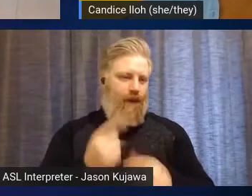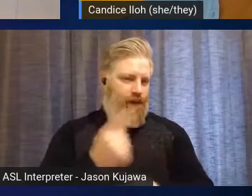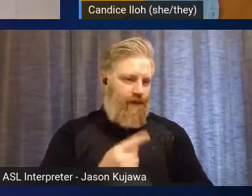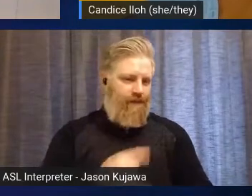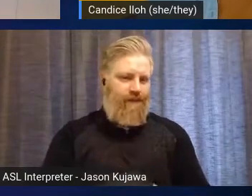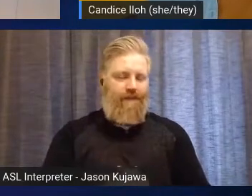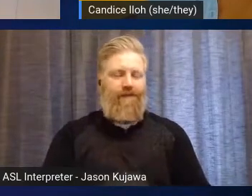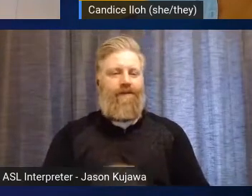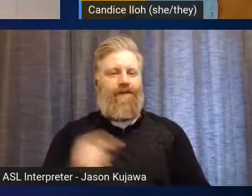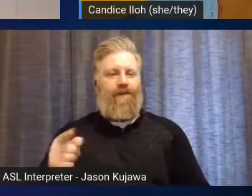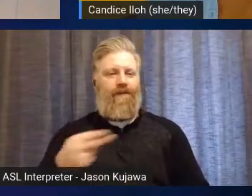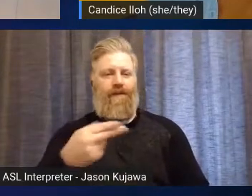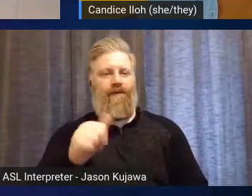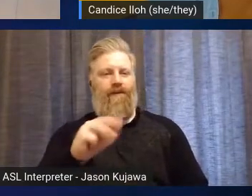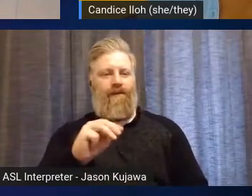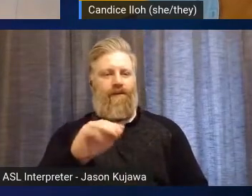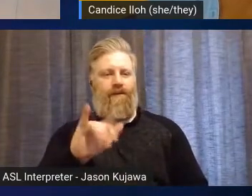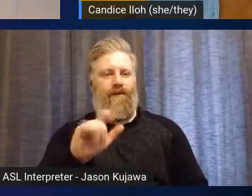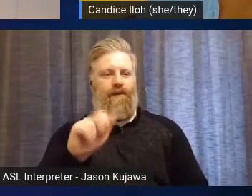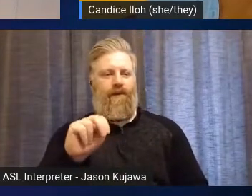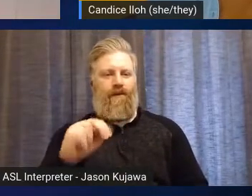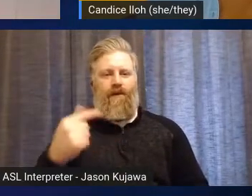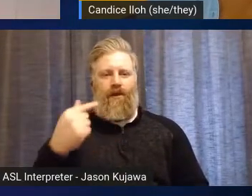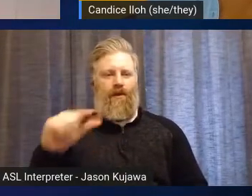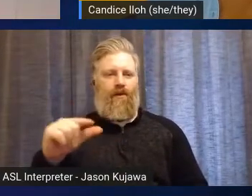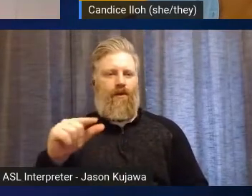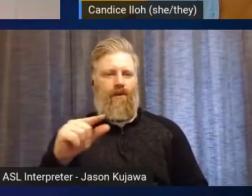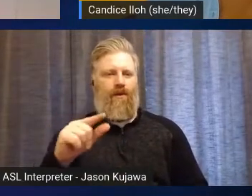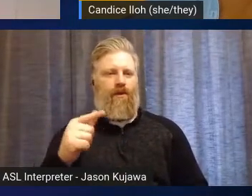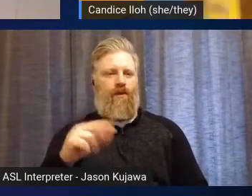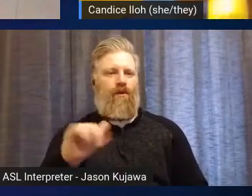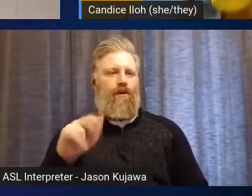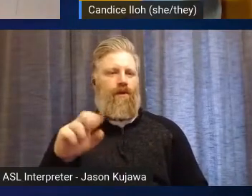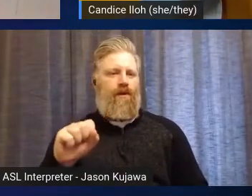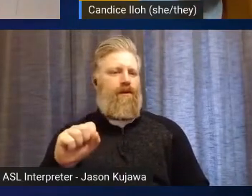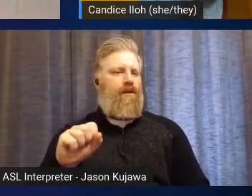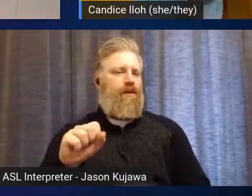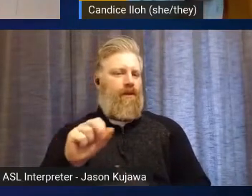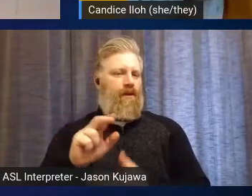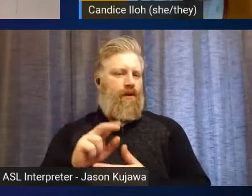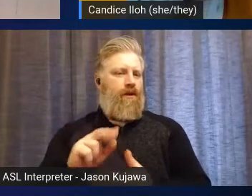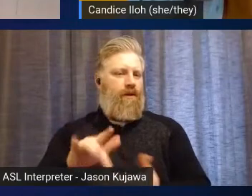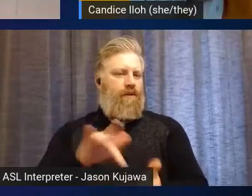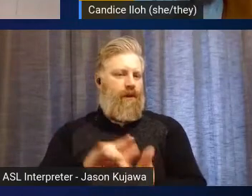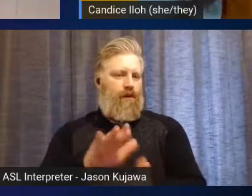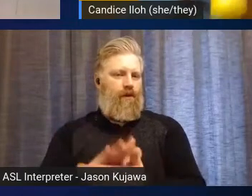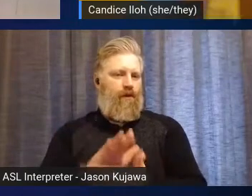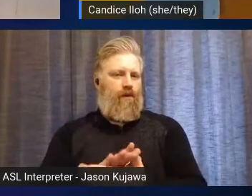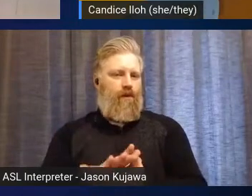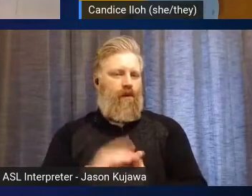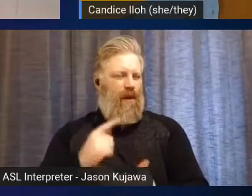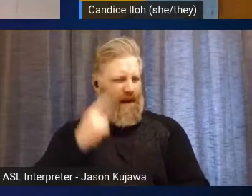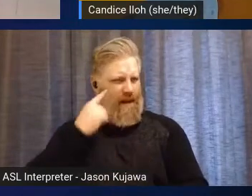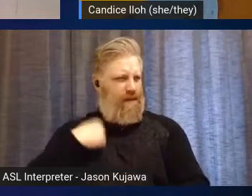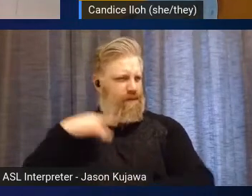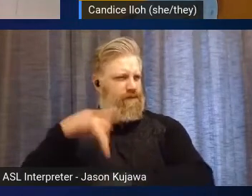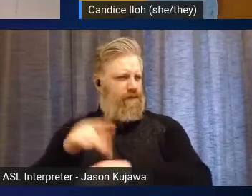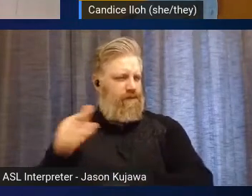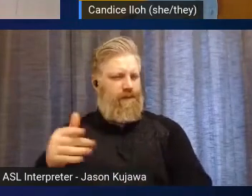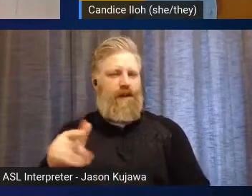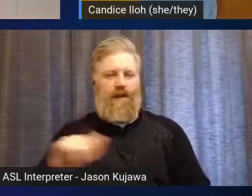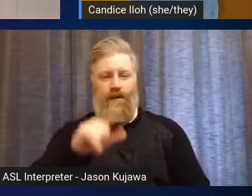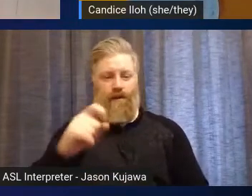the Hamilton Grange Middle School, I think I've been to Hamilton Grange. Shout out to Hamilton Grange. At the Hamilton Grange Middle School, and this is a question for